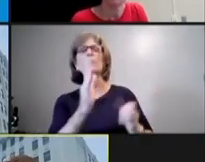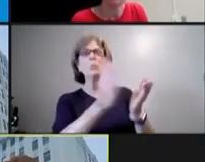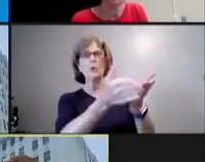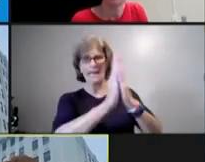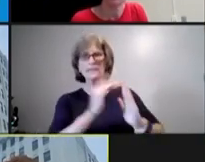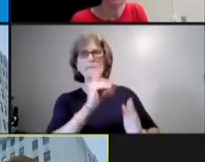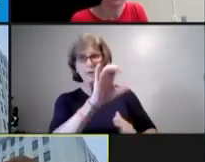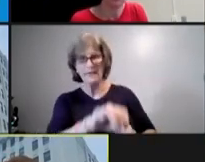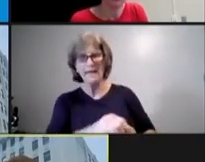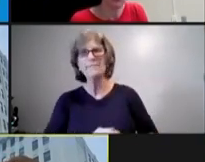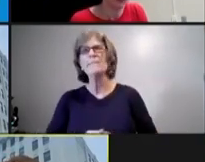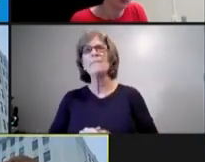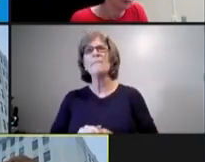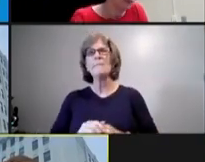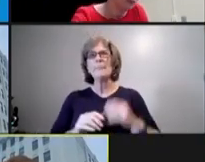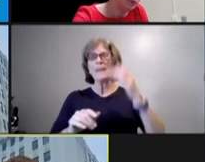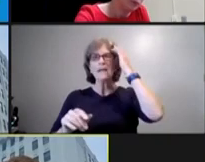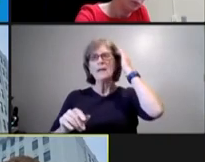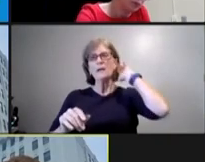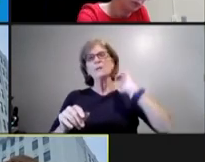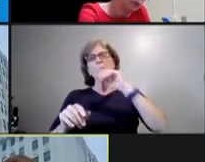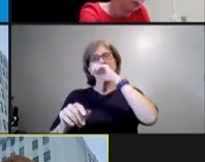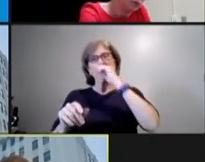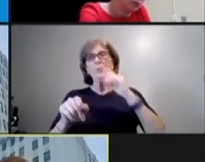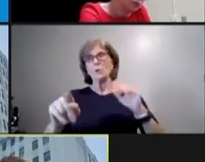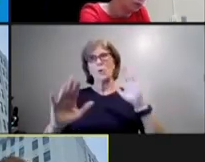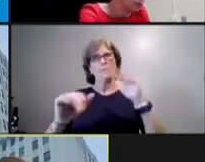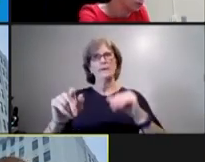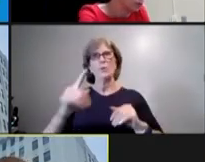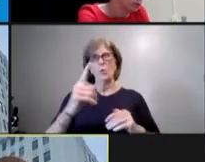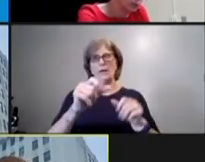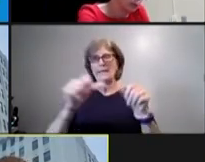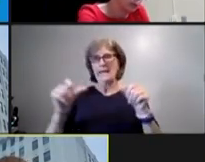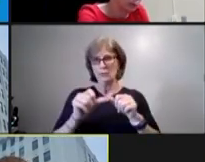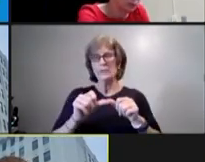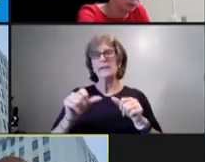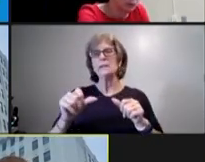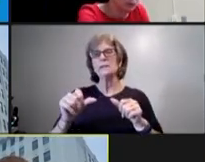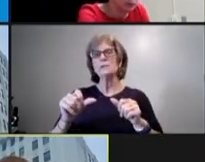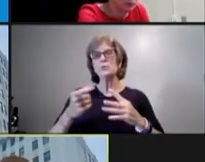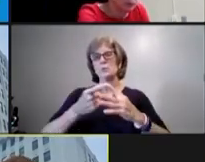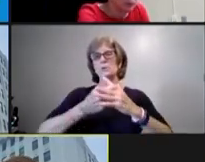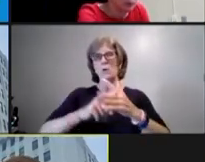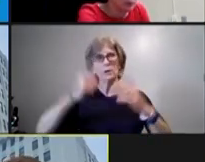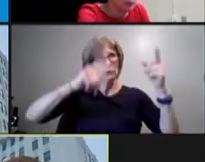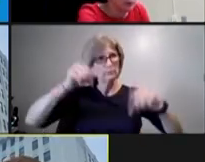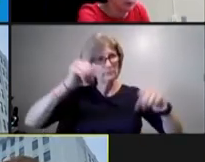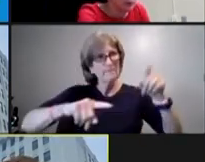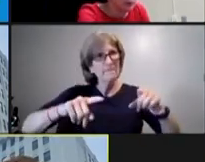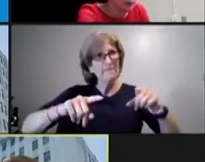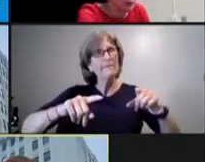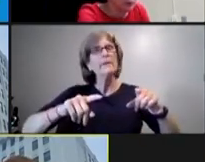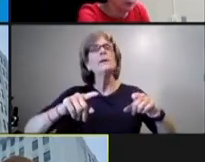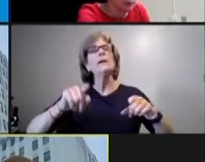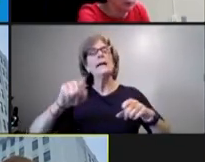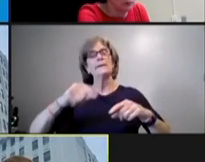for a closing for Bedford Dwellings Phase 1 at the end of the summer, with construction to be completed by the summer of 2025.